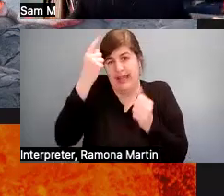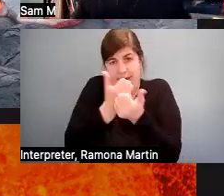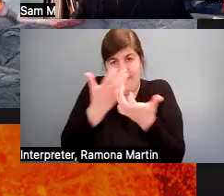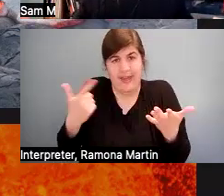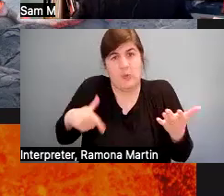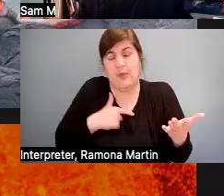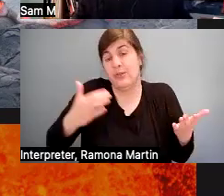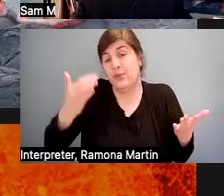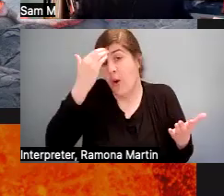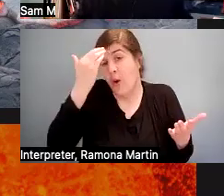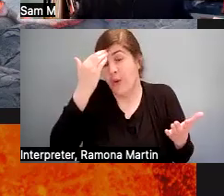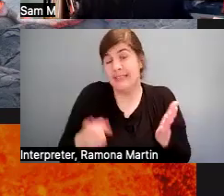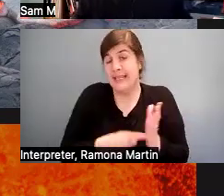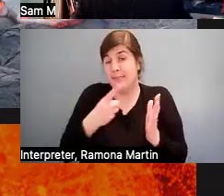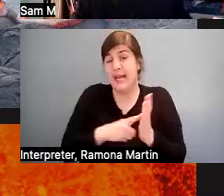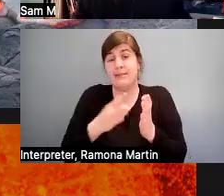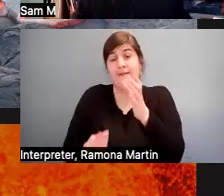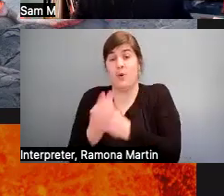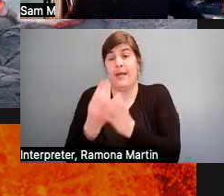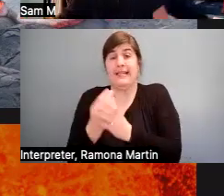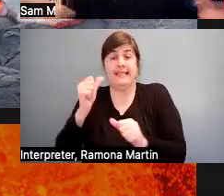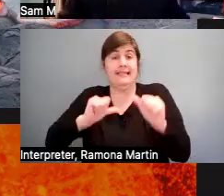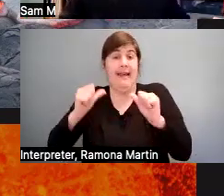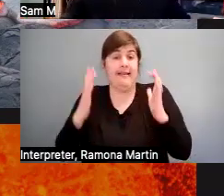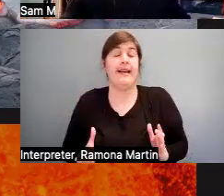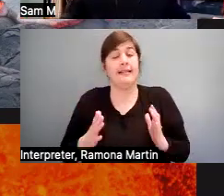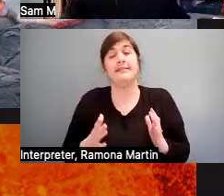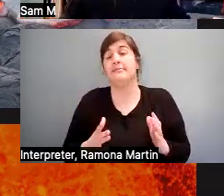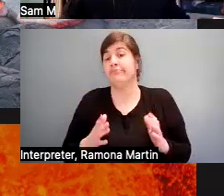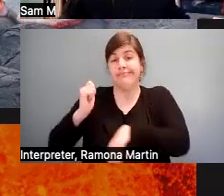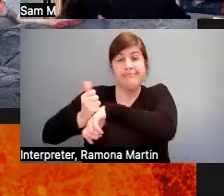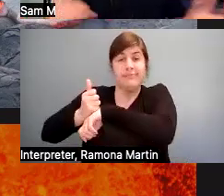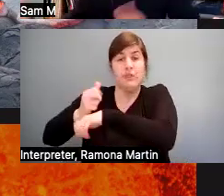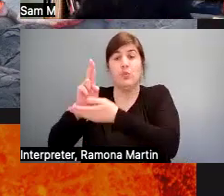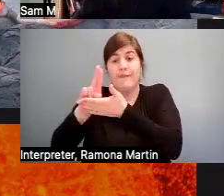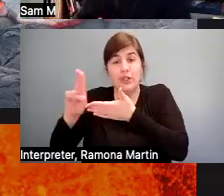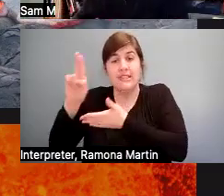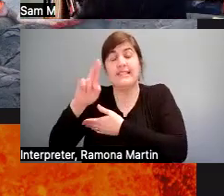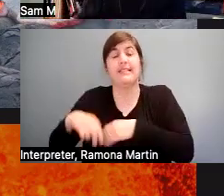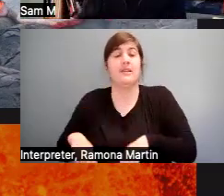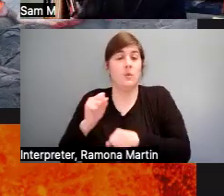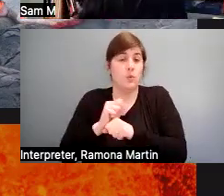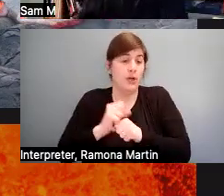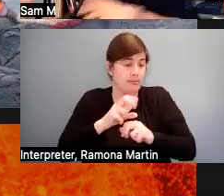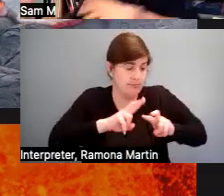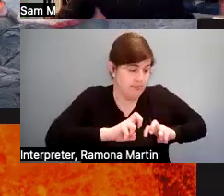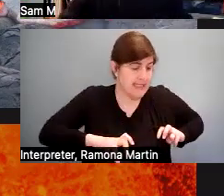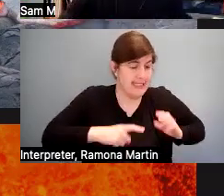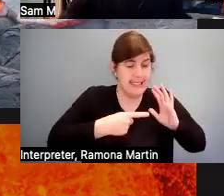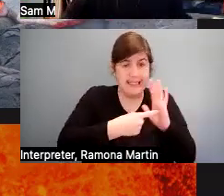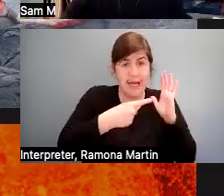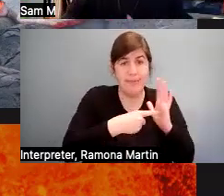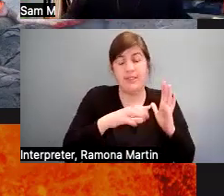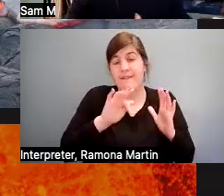But sometimes volcano scientists are also based at universities. They're working on samples from field work. They're